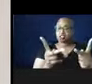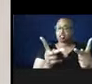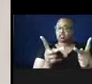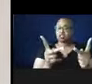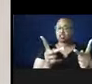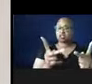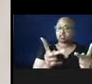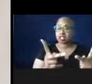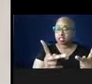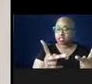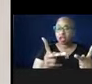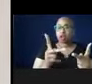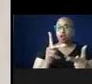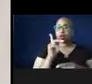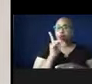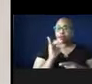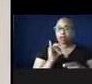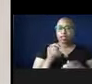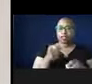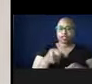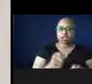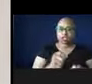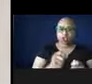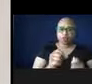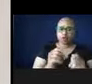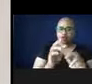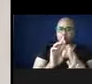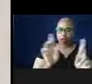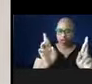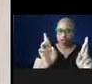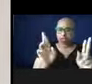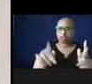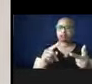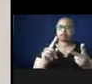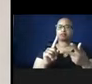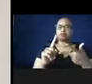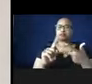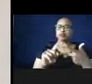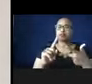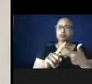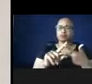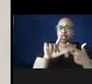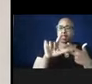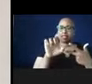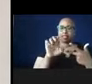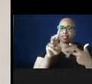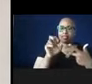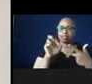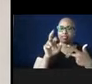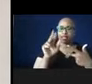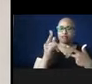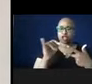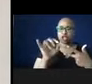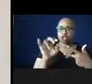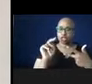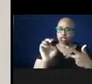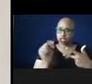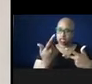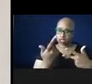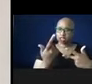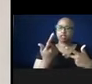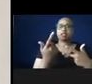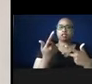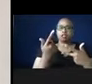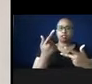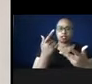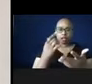ready, and what leveraging opportunities that LRF funding makes available for these projects. And